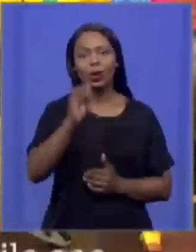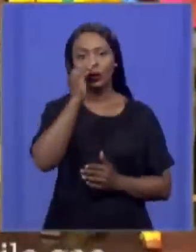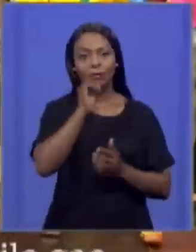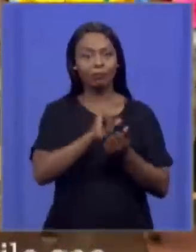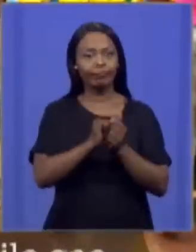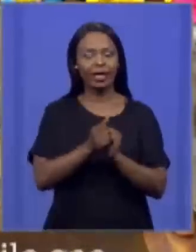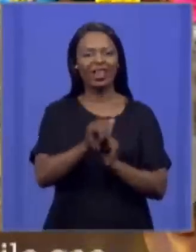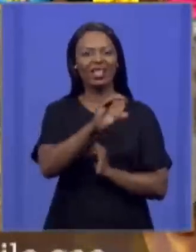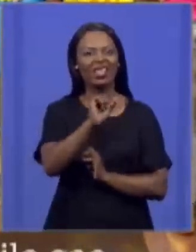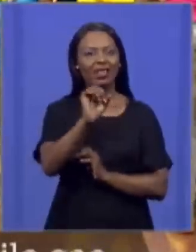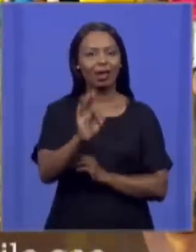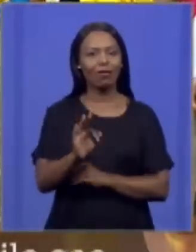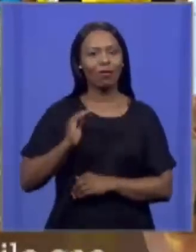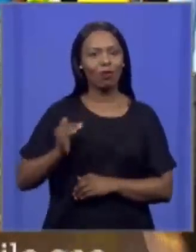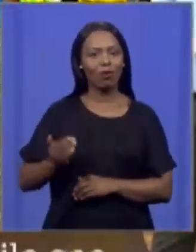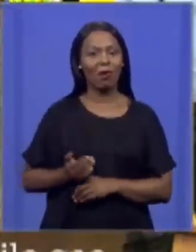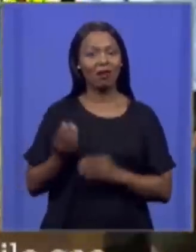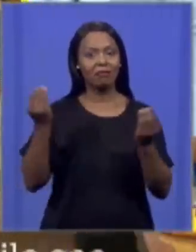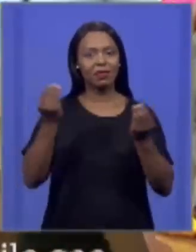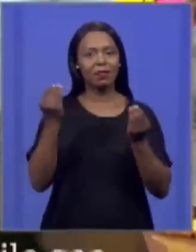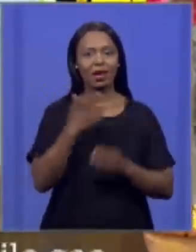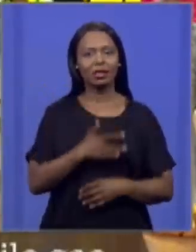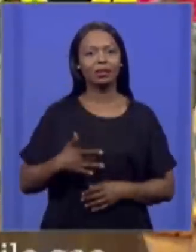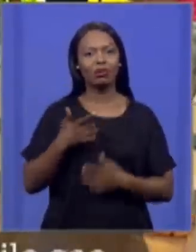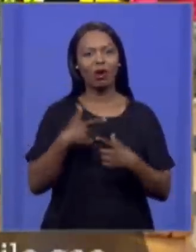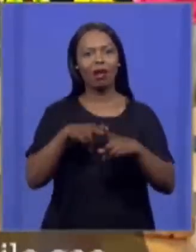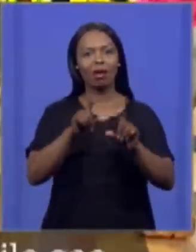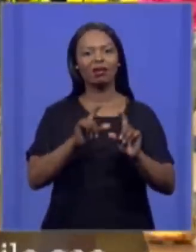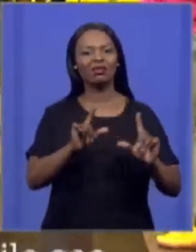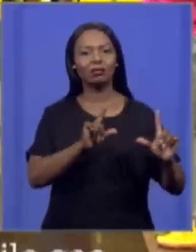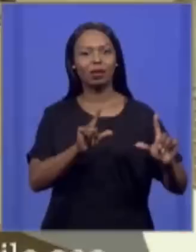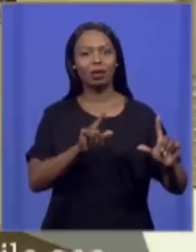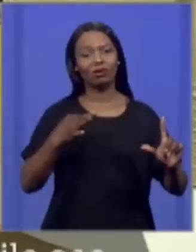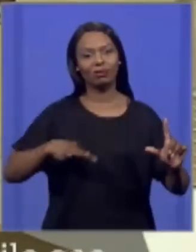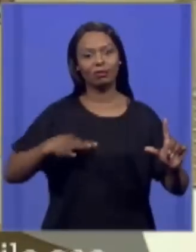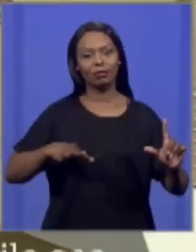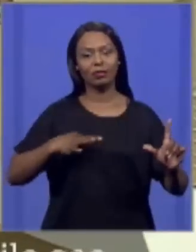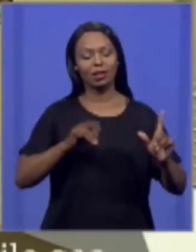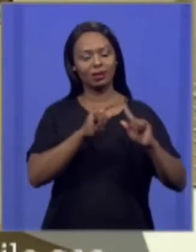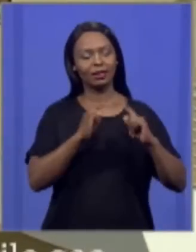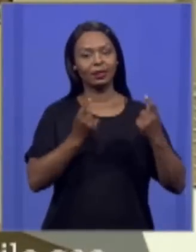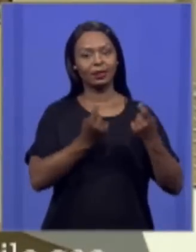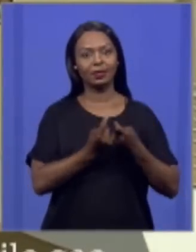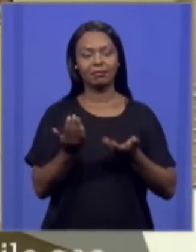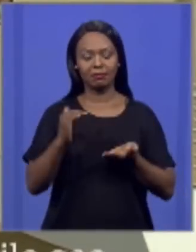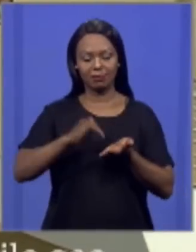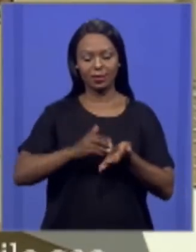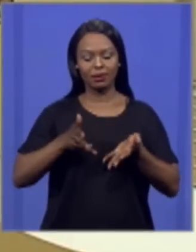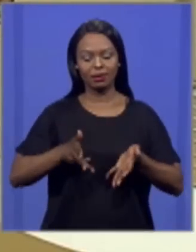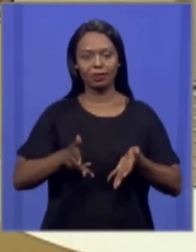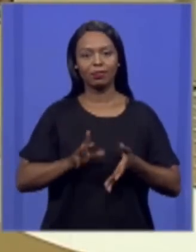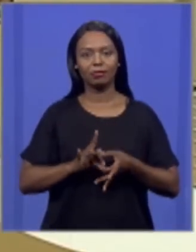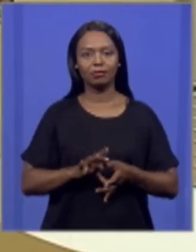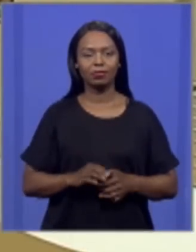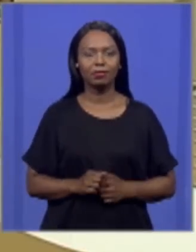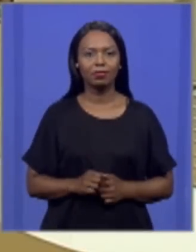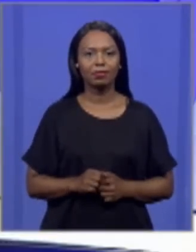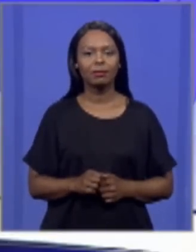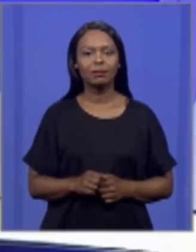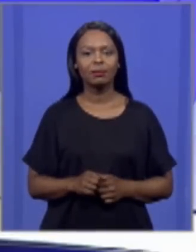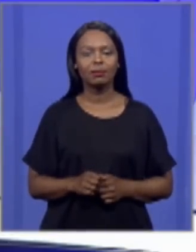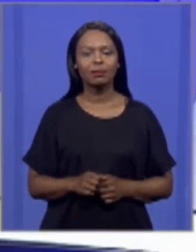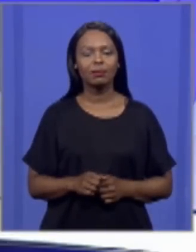Dipapading dinkgwete tša CAF Women's Champions League Mamelodi Sundowns Ladies ba go rogile ka gae.